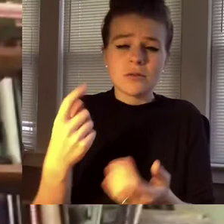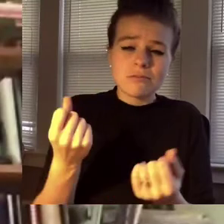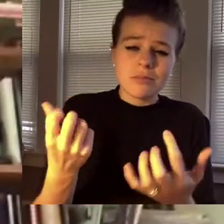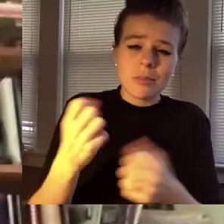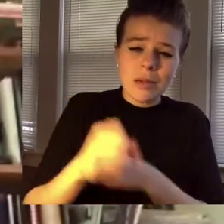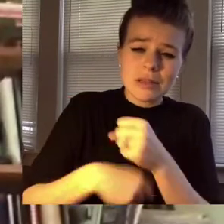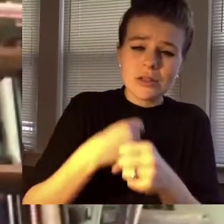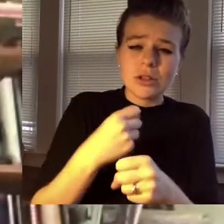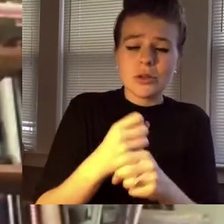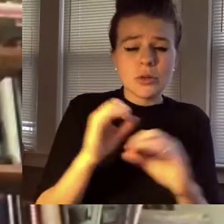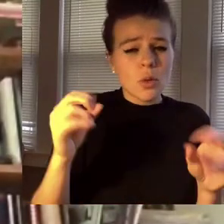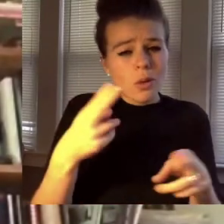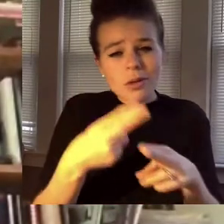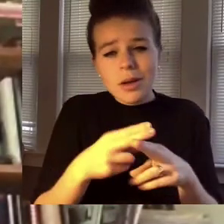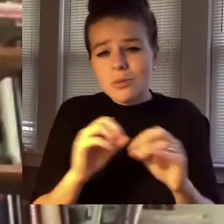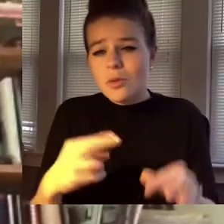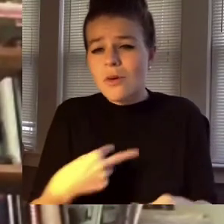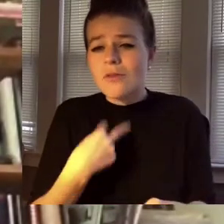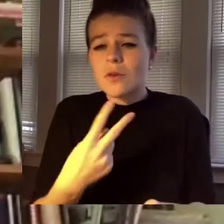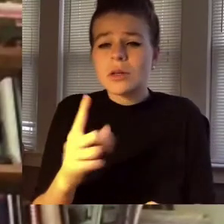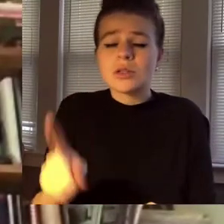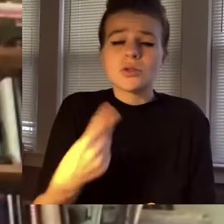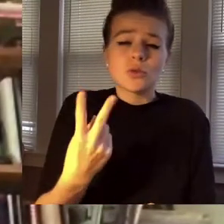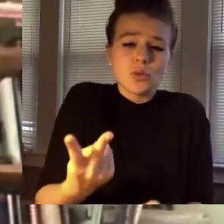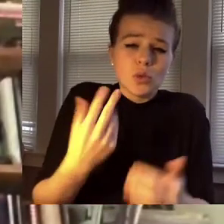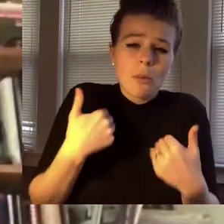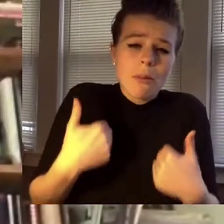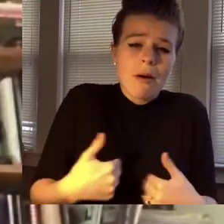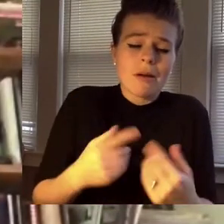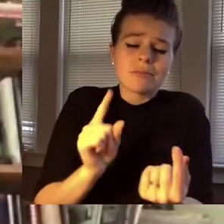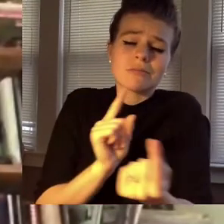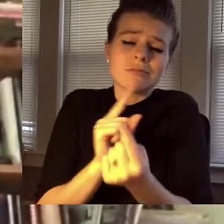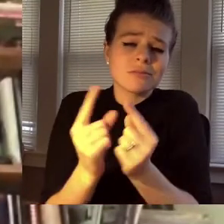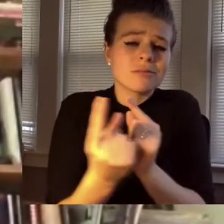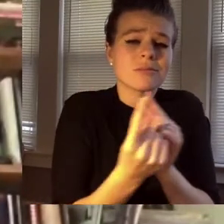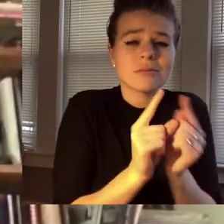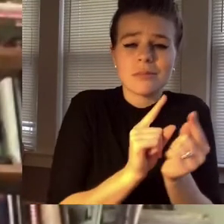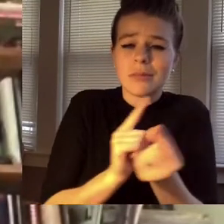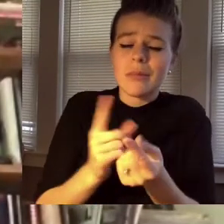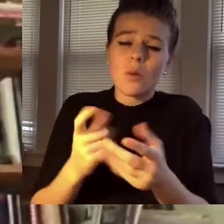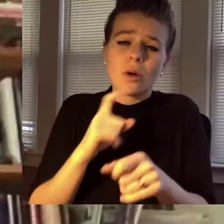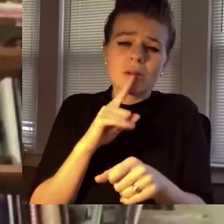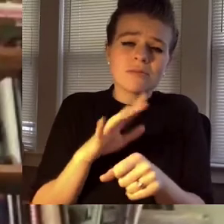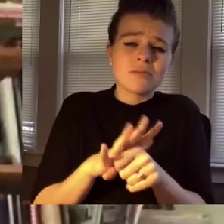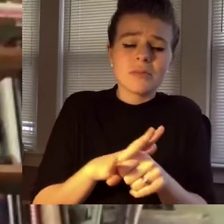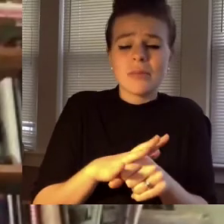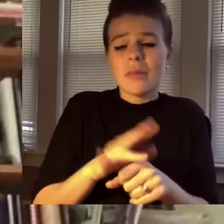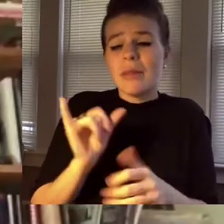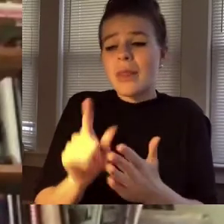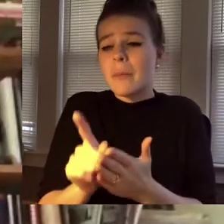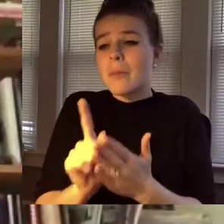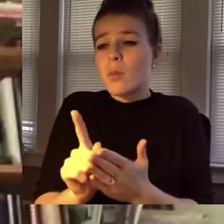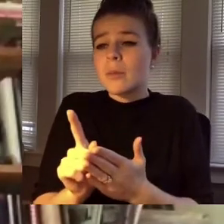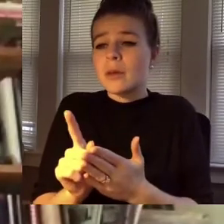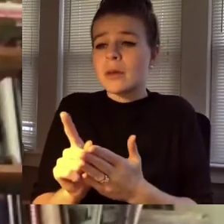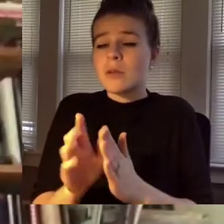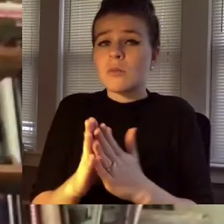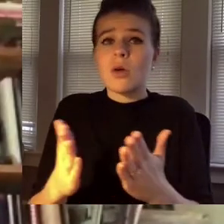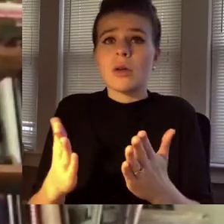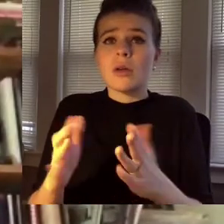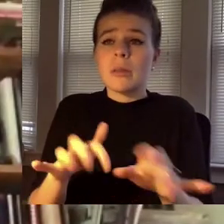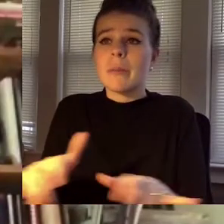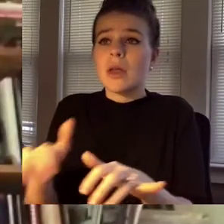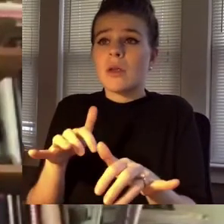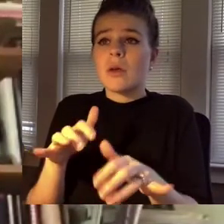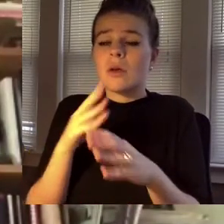two bodies seeking assurance in the ritual. Here in this moment of the book, the piano is silent. They